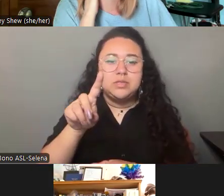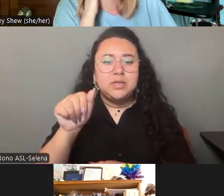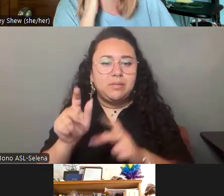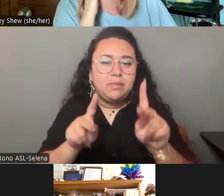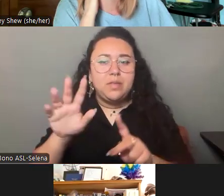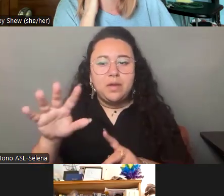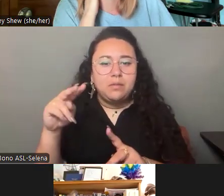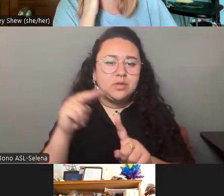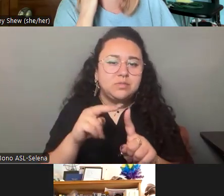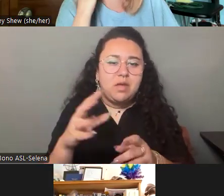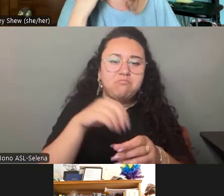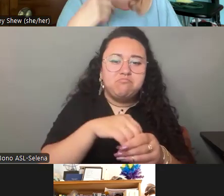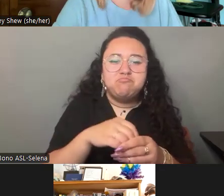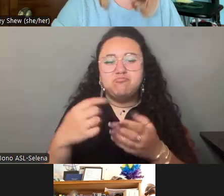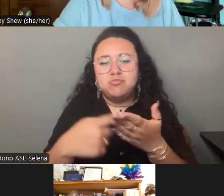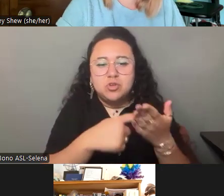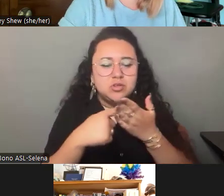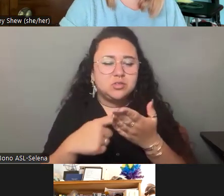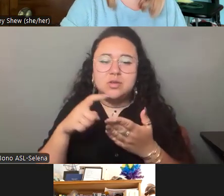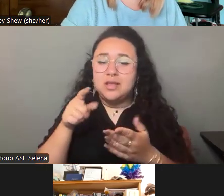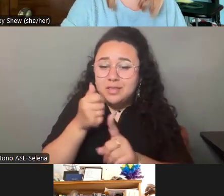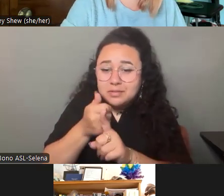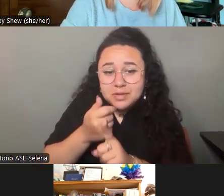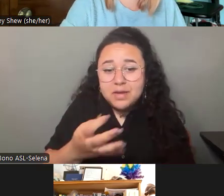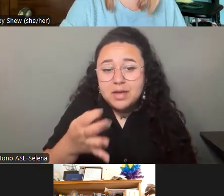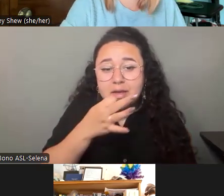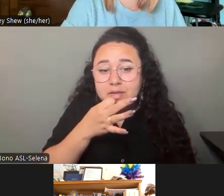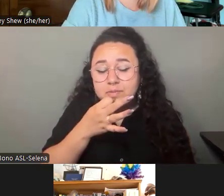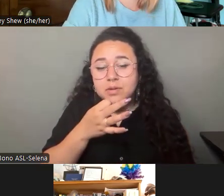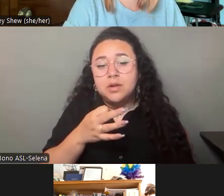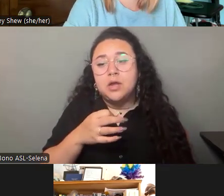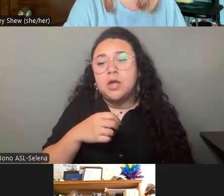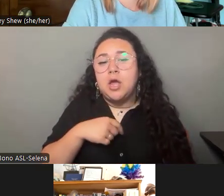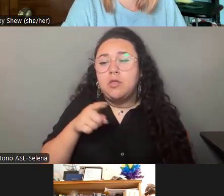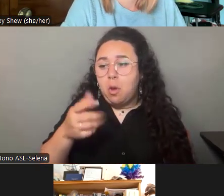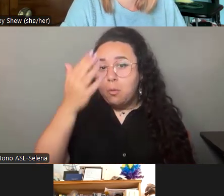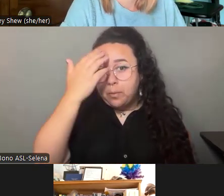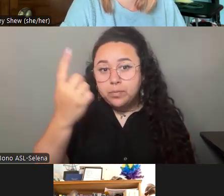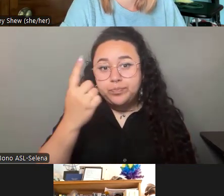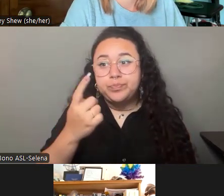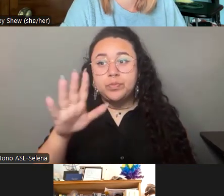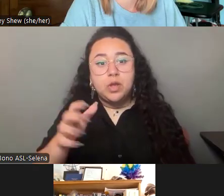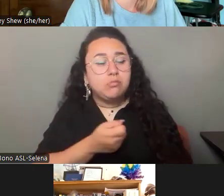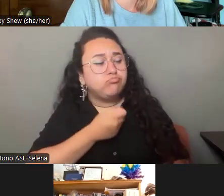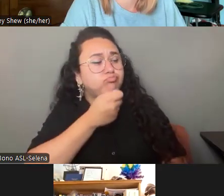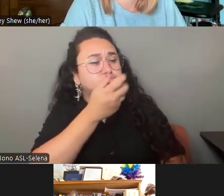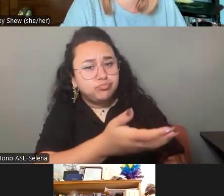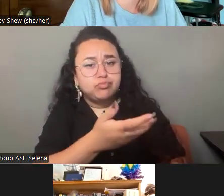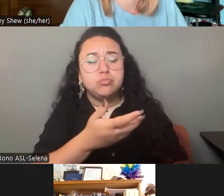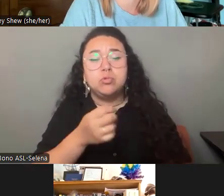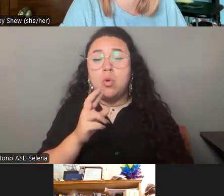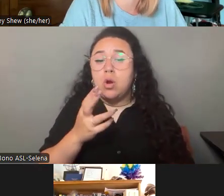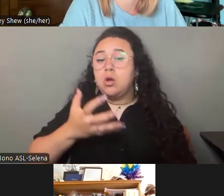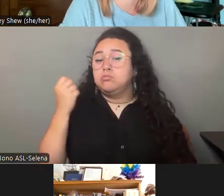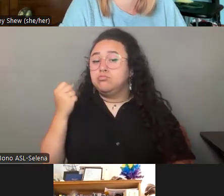experts, people who know something and whose expression of knowledge and holding of knowledge